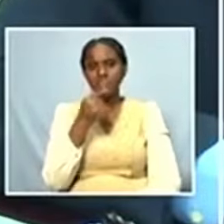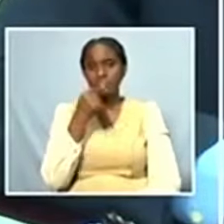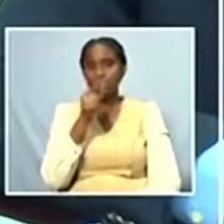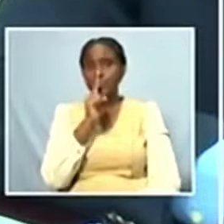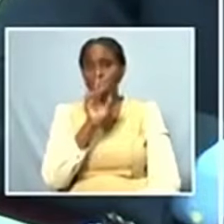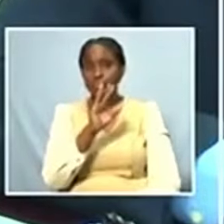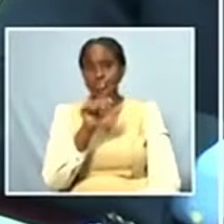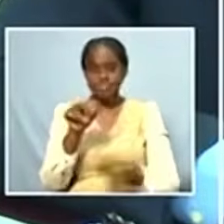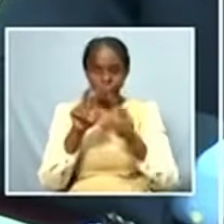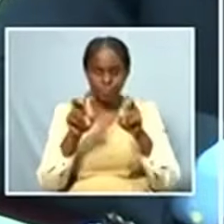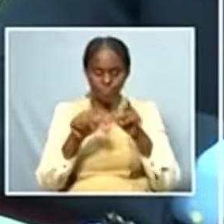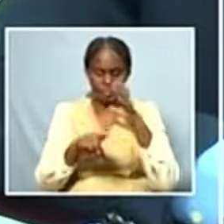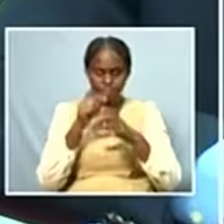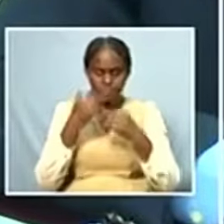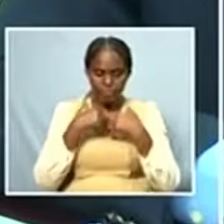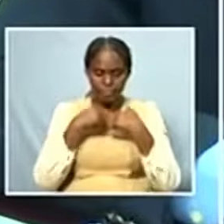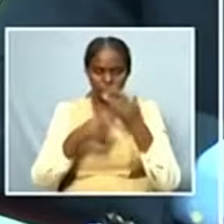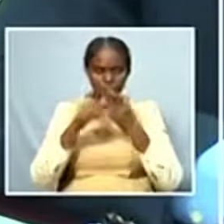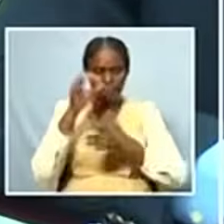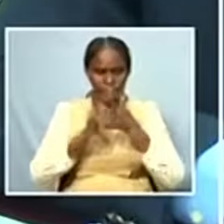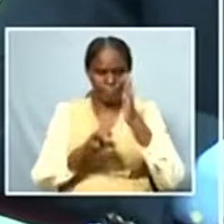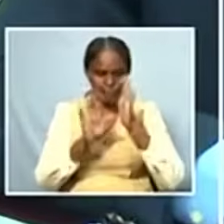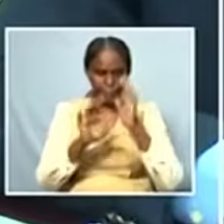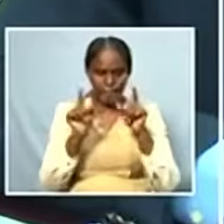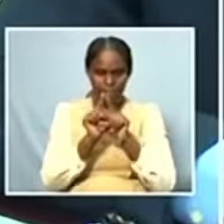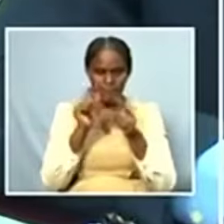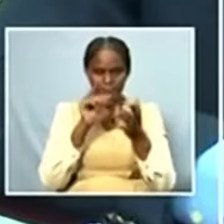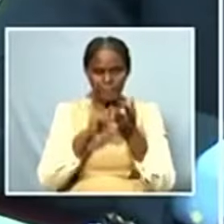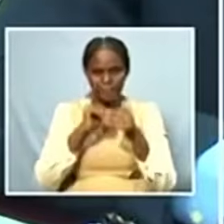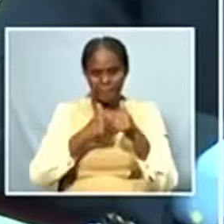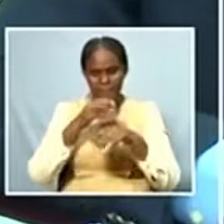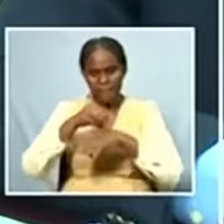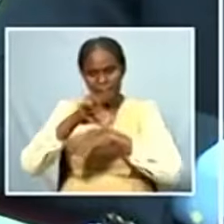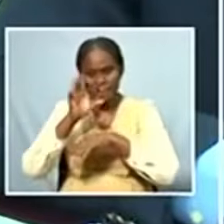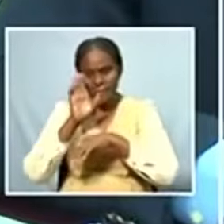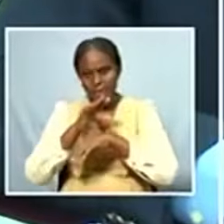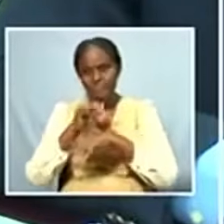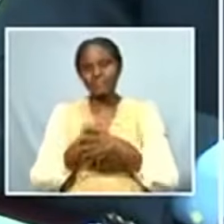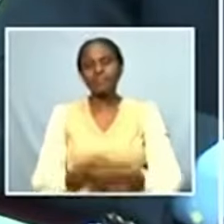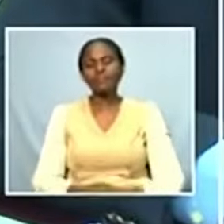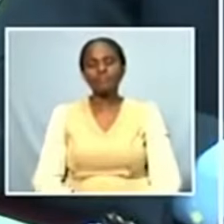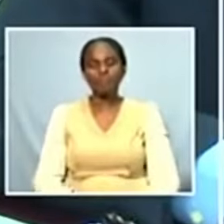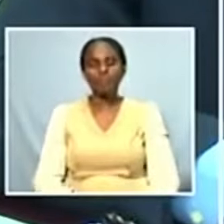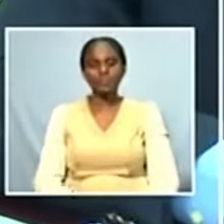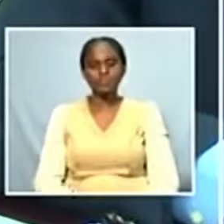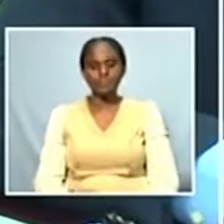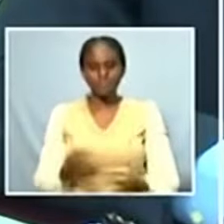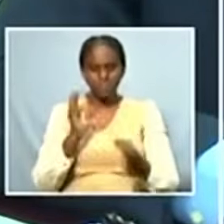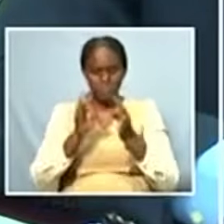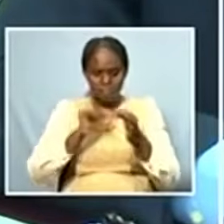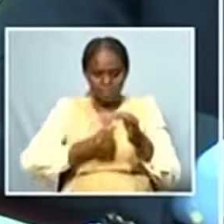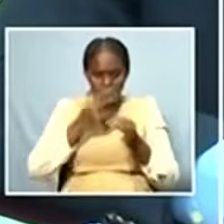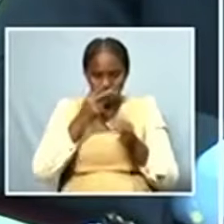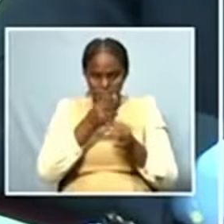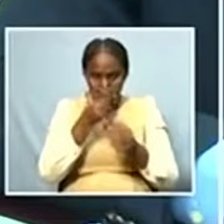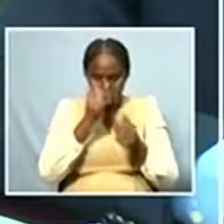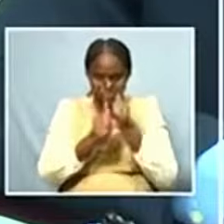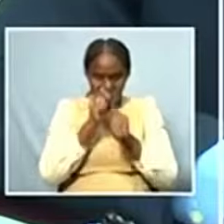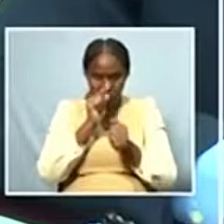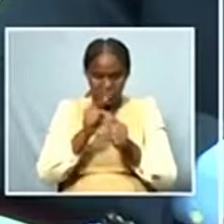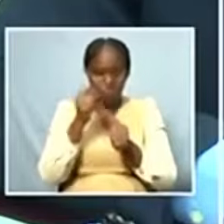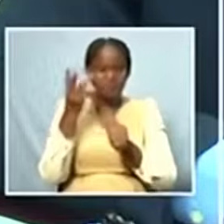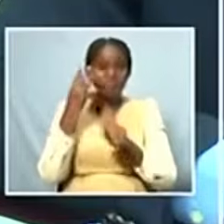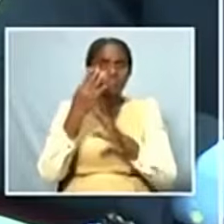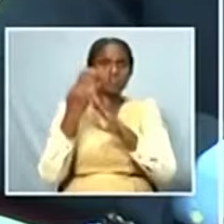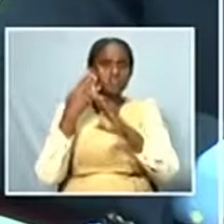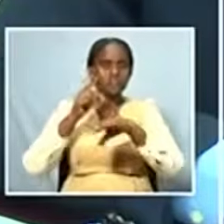was discovered that there was this clause. And then we were advised that if we look at this, because that was before